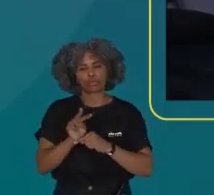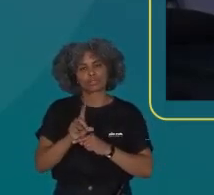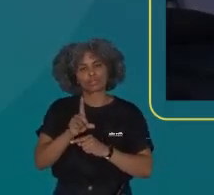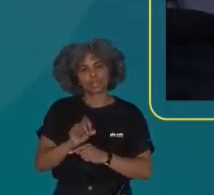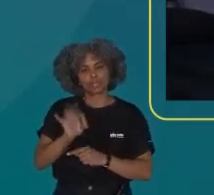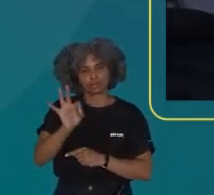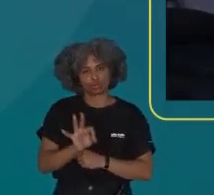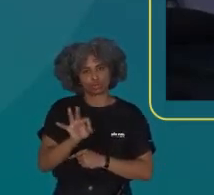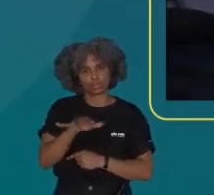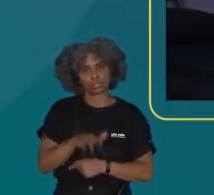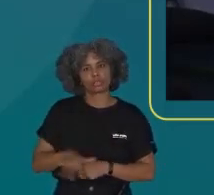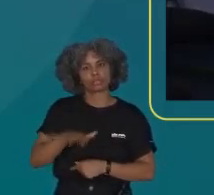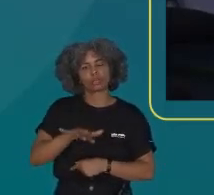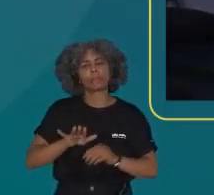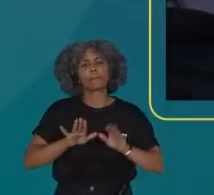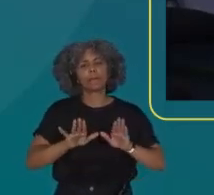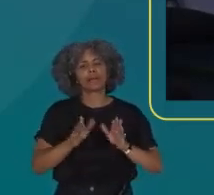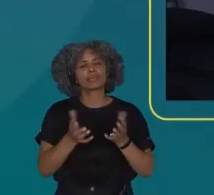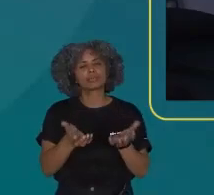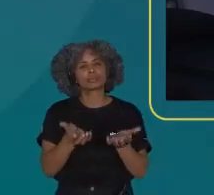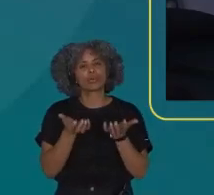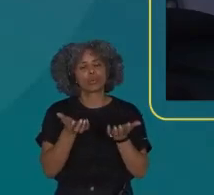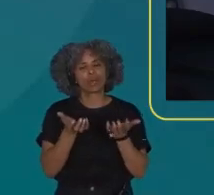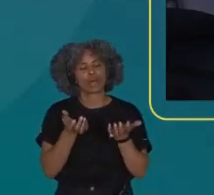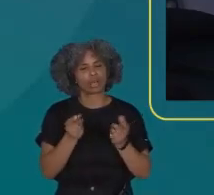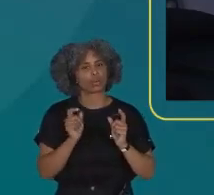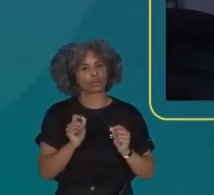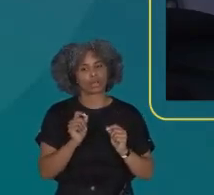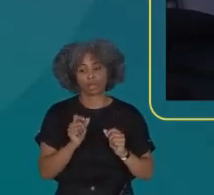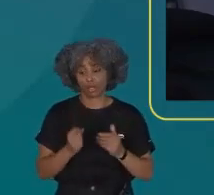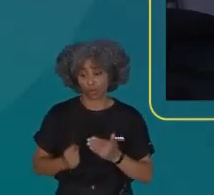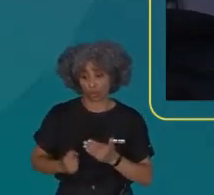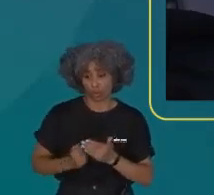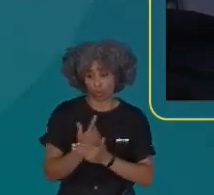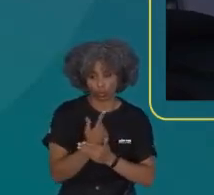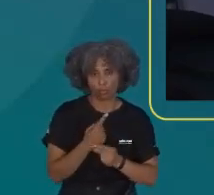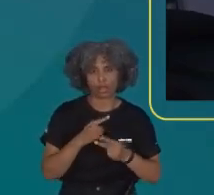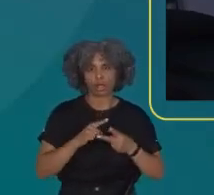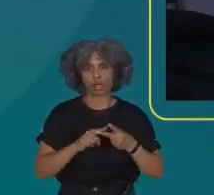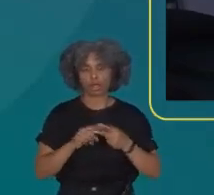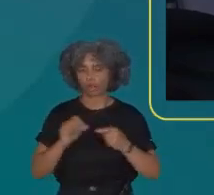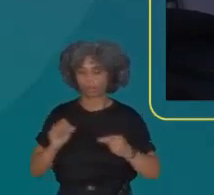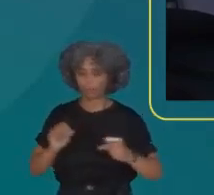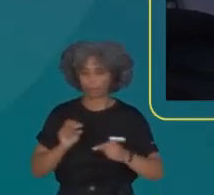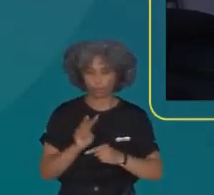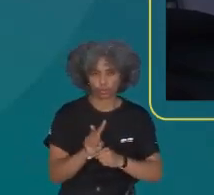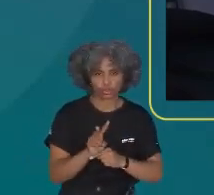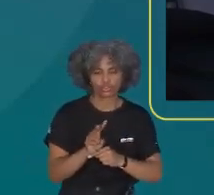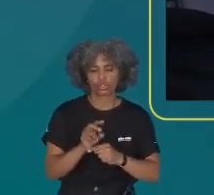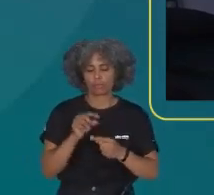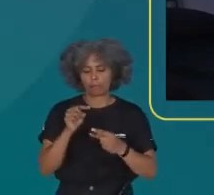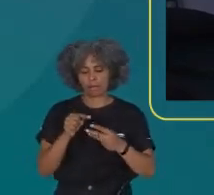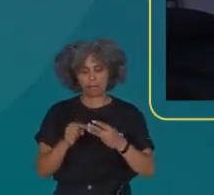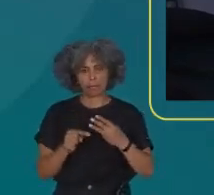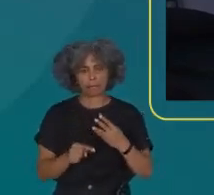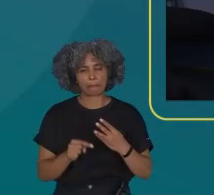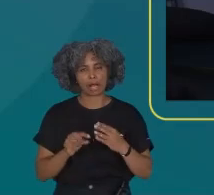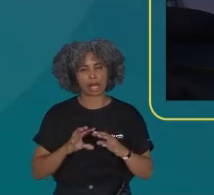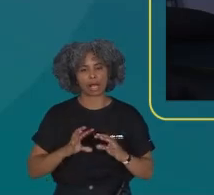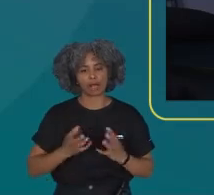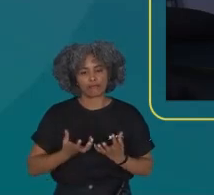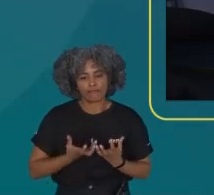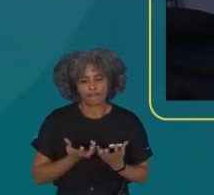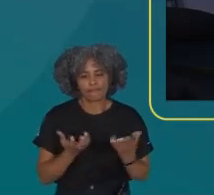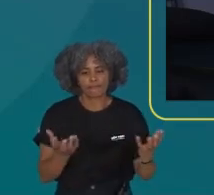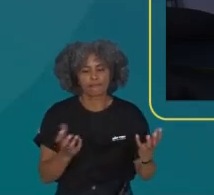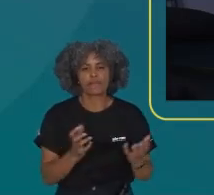would have to buy and protect every green space in the island of Montreal. So it's a huge step that we have